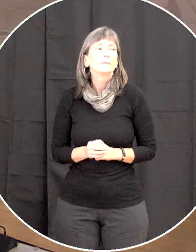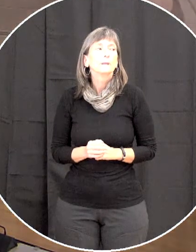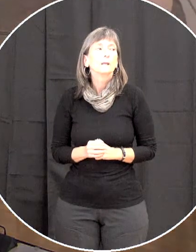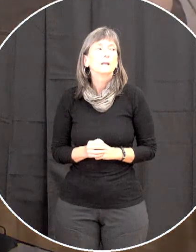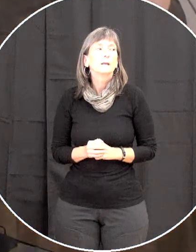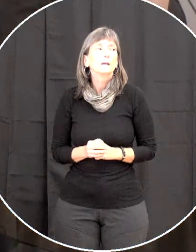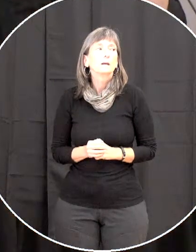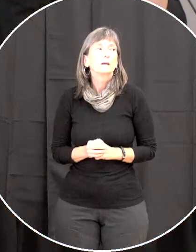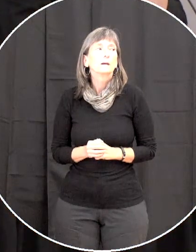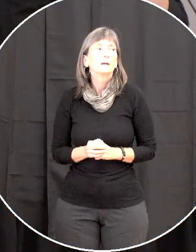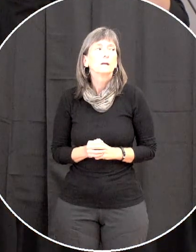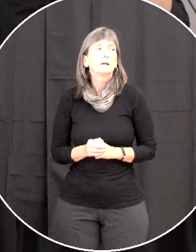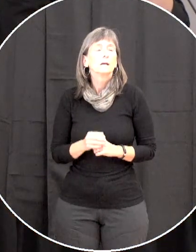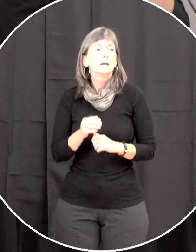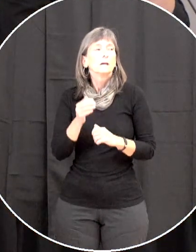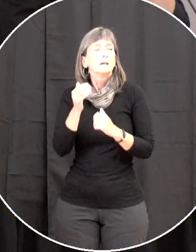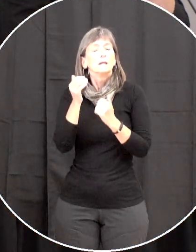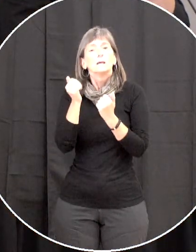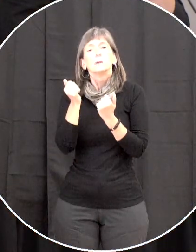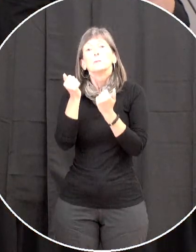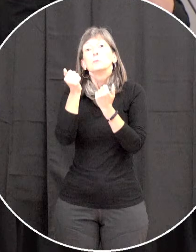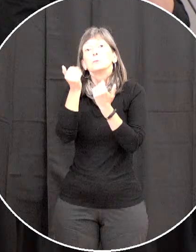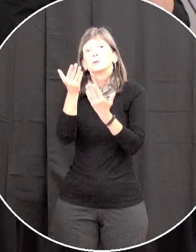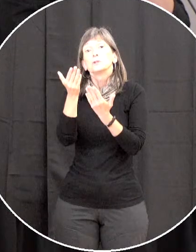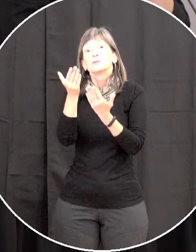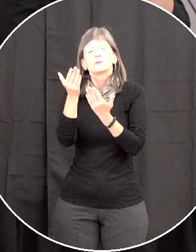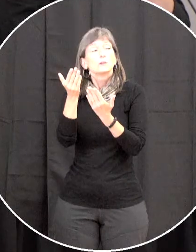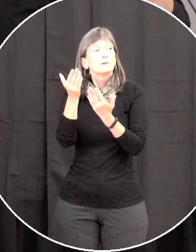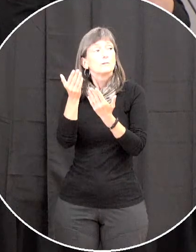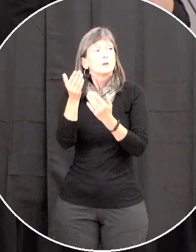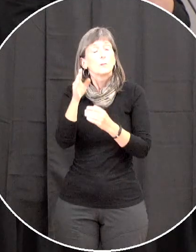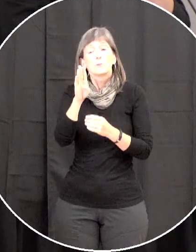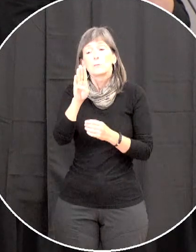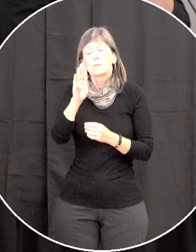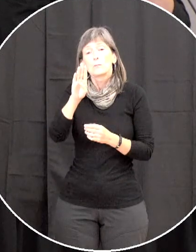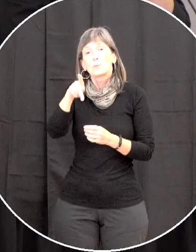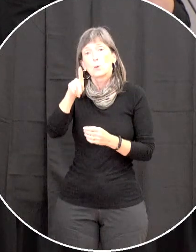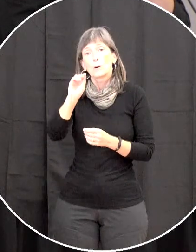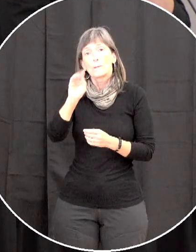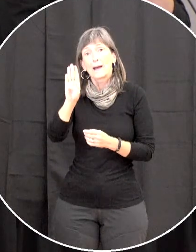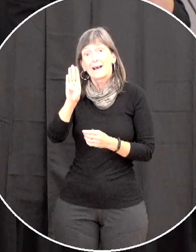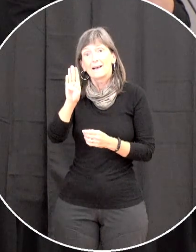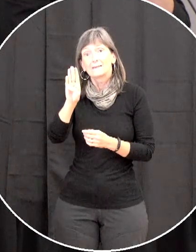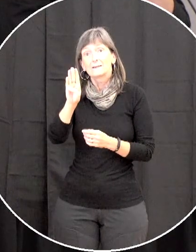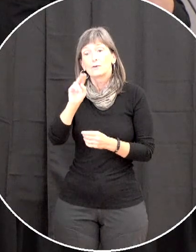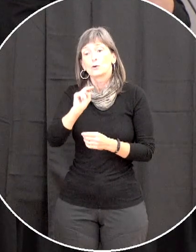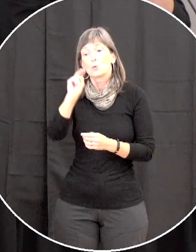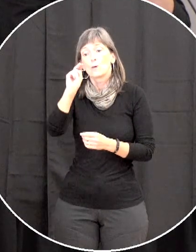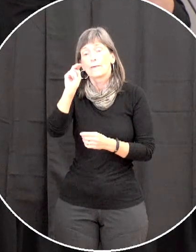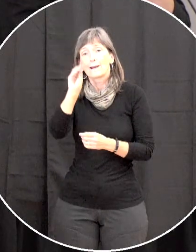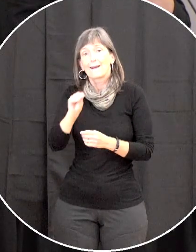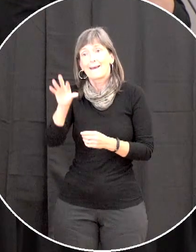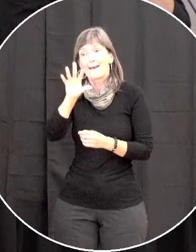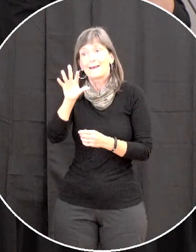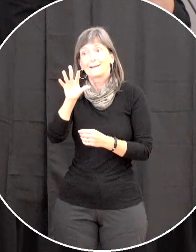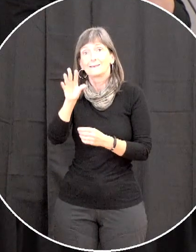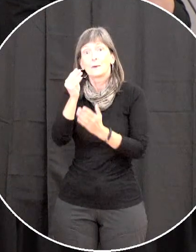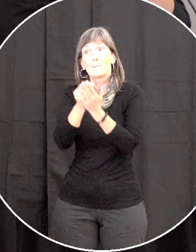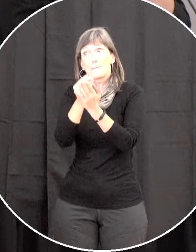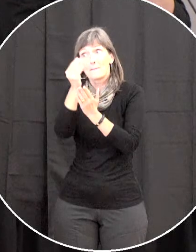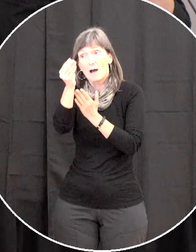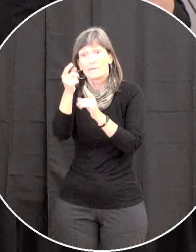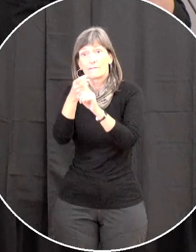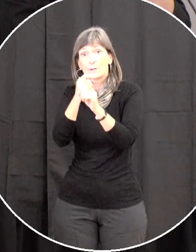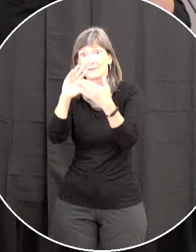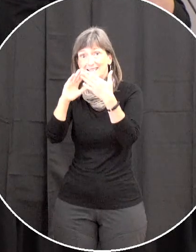the disposition of noted land to the town of Port aux Basques and acquisition of noted land from the town of Port aux Basques, as recommended by the